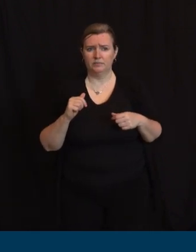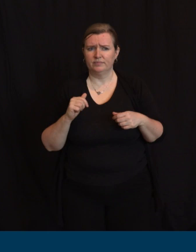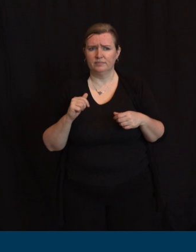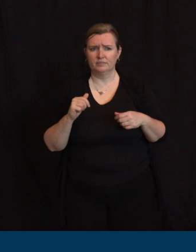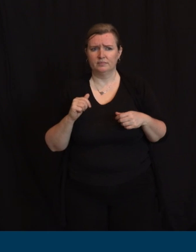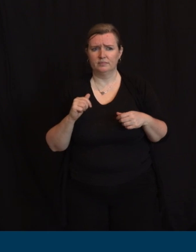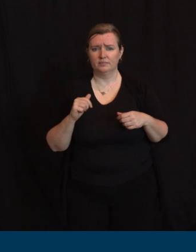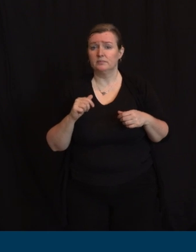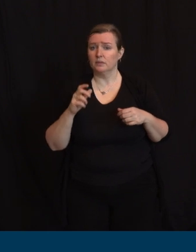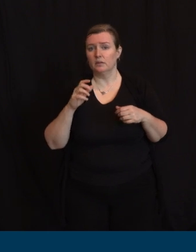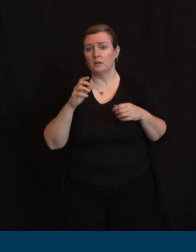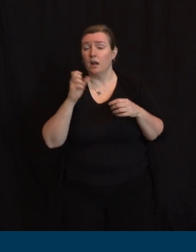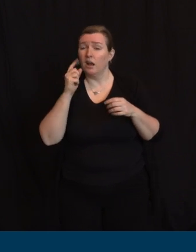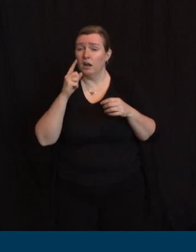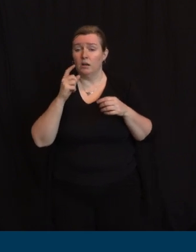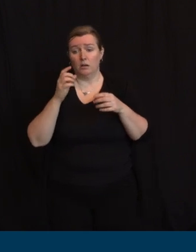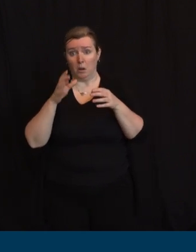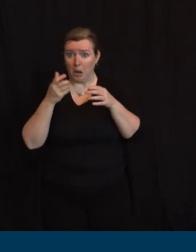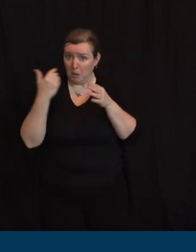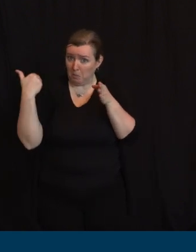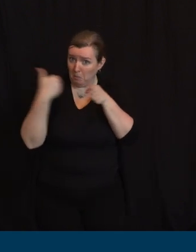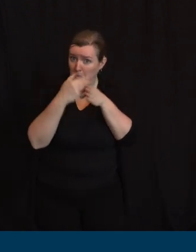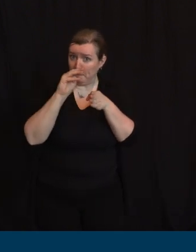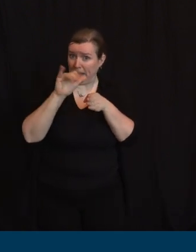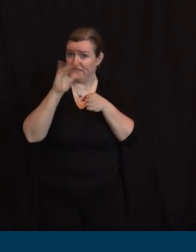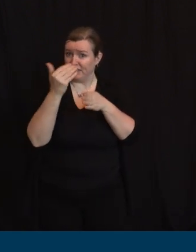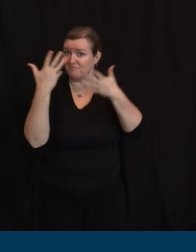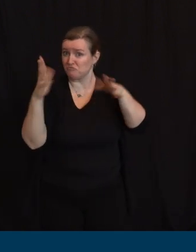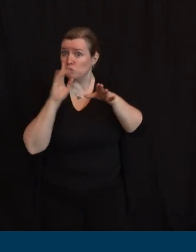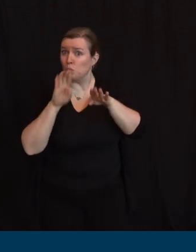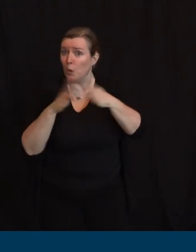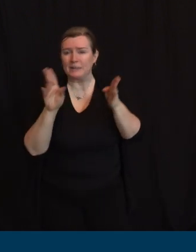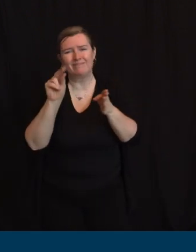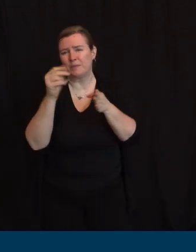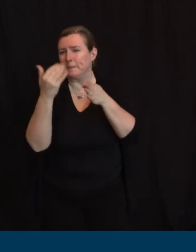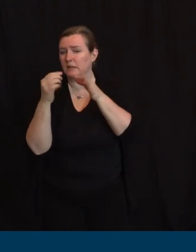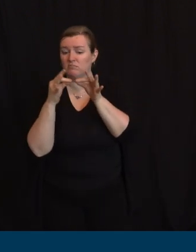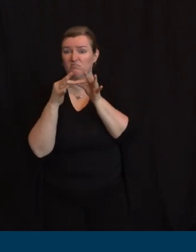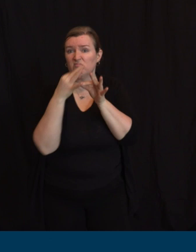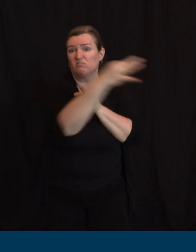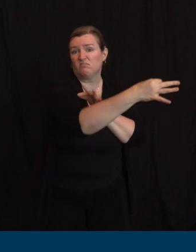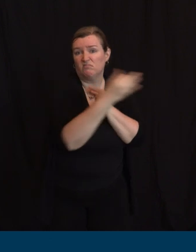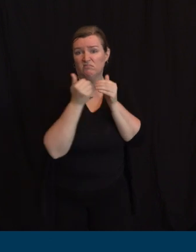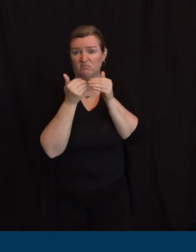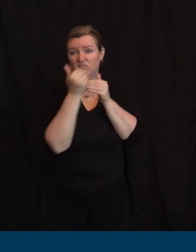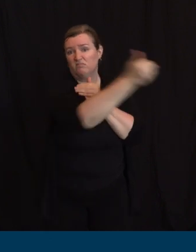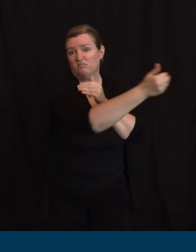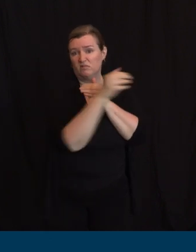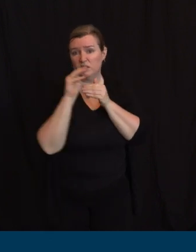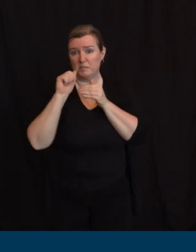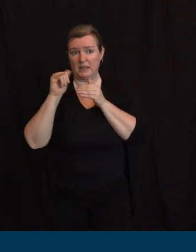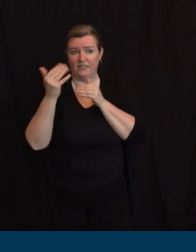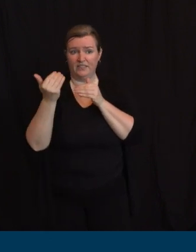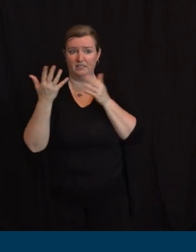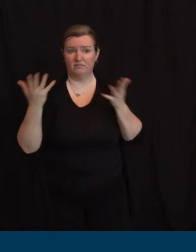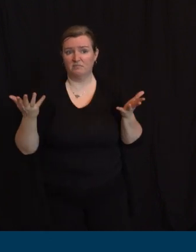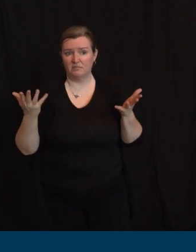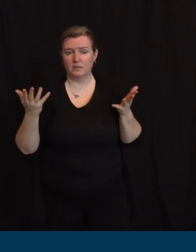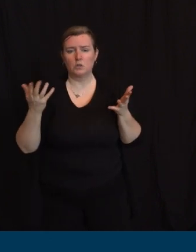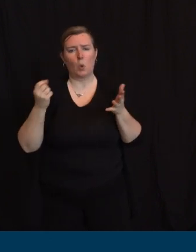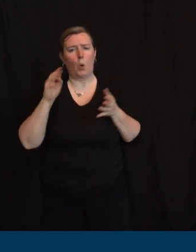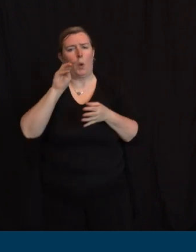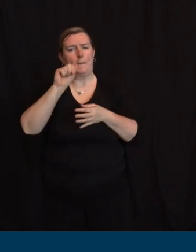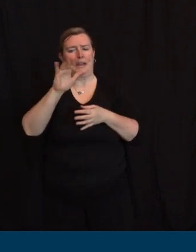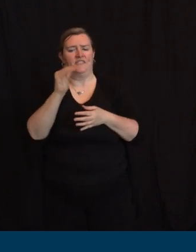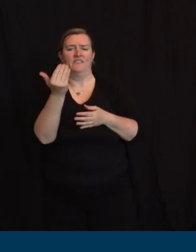we collectively, along with the Commissioner of the Department of Education, feel is a comfortable enough window for us to be able to give one more shot to reassess, at